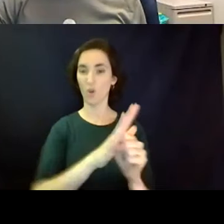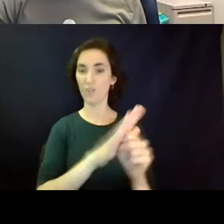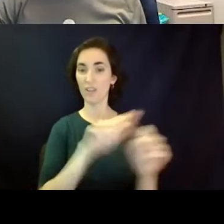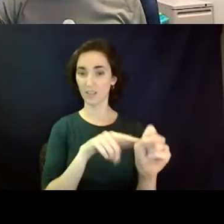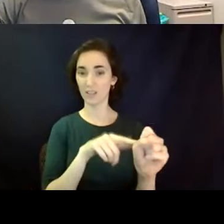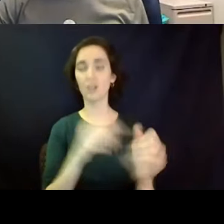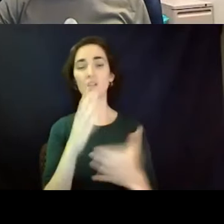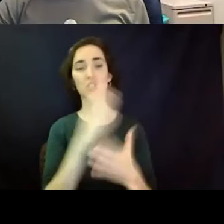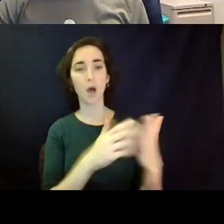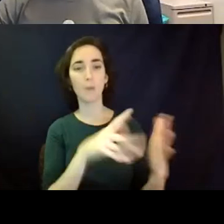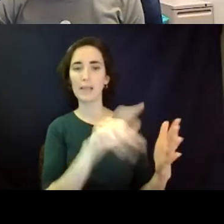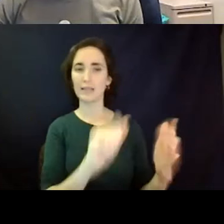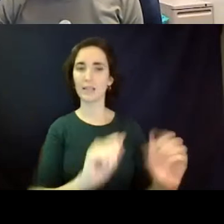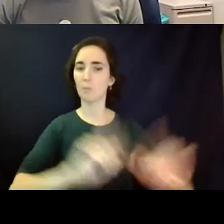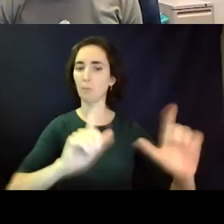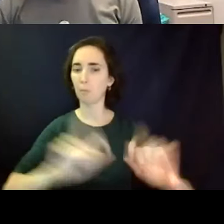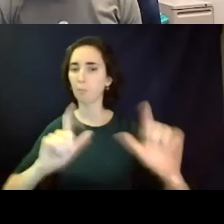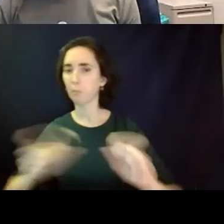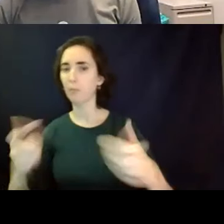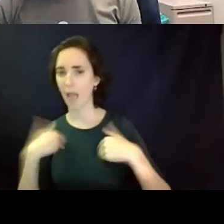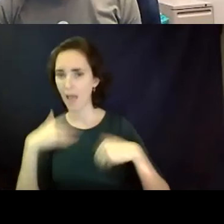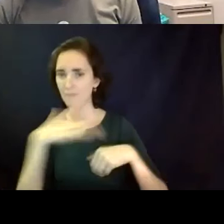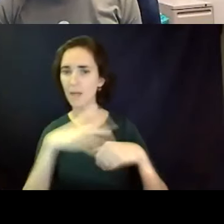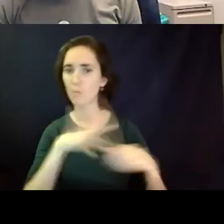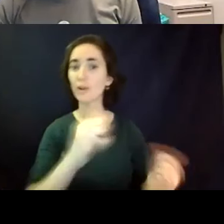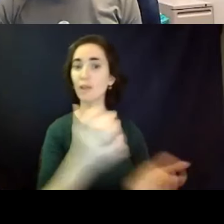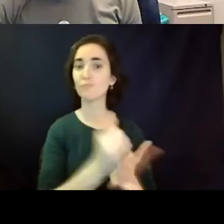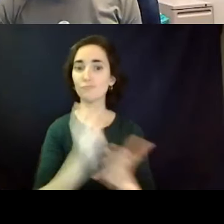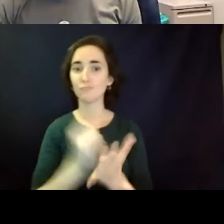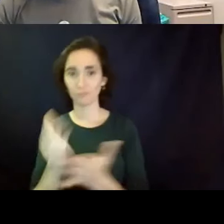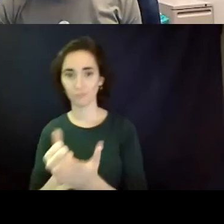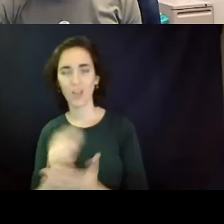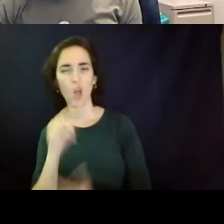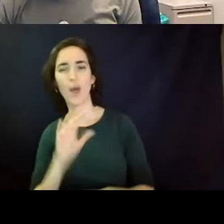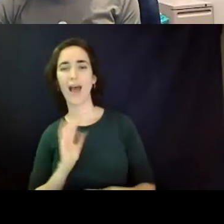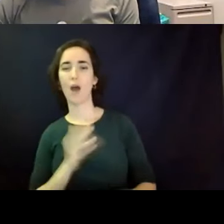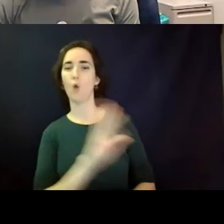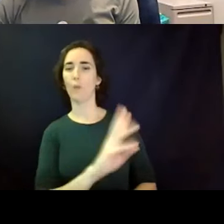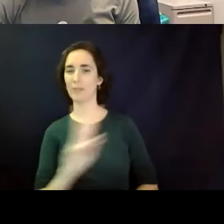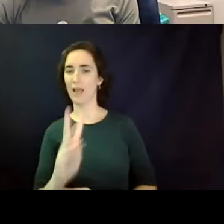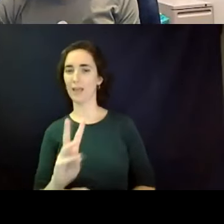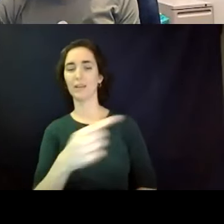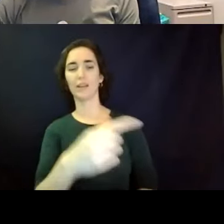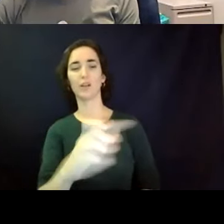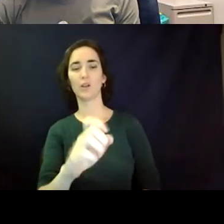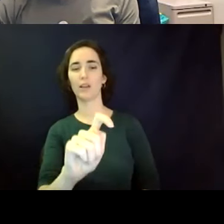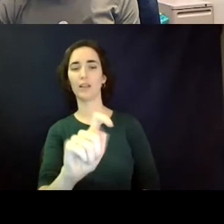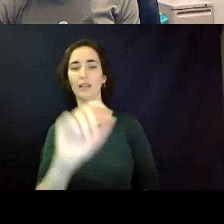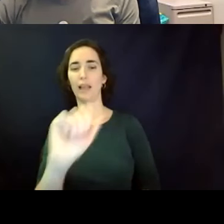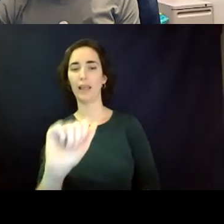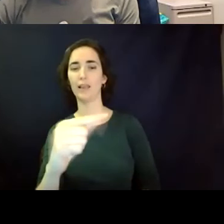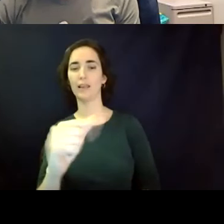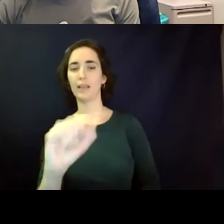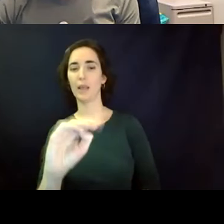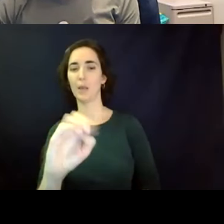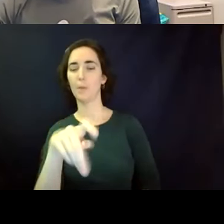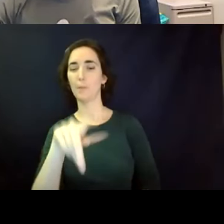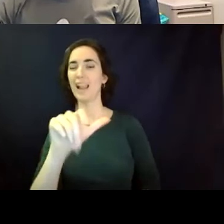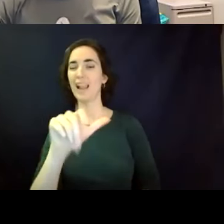some PSAs that are available. You can go to our website or get a game plan and you can see some of the PSAs we